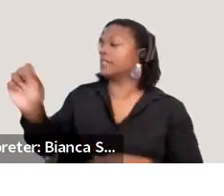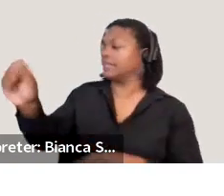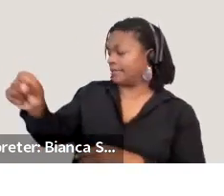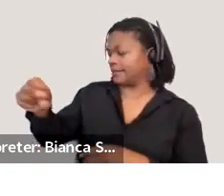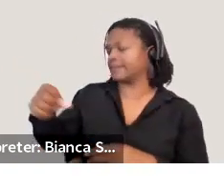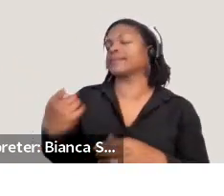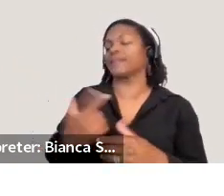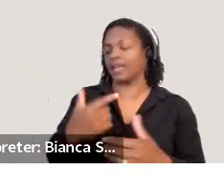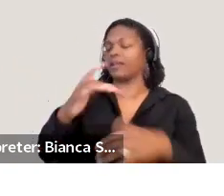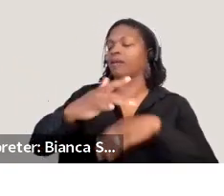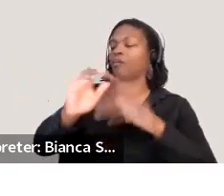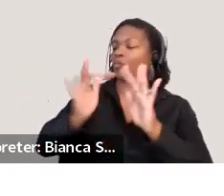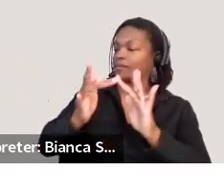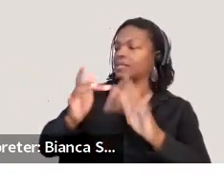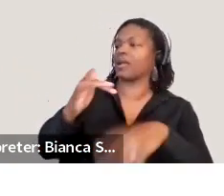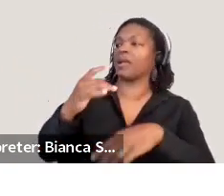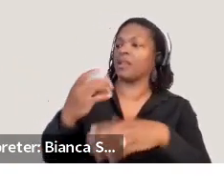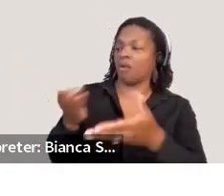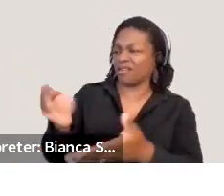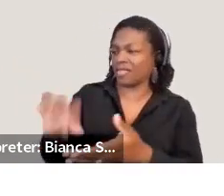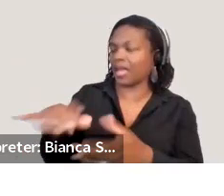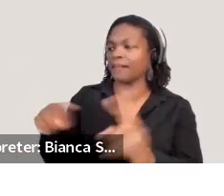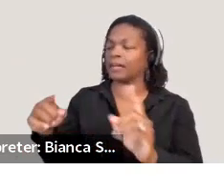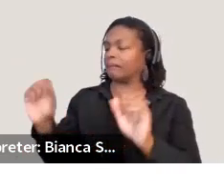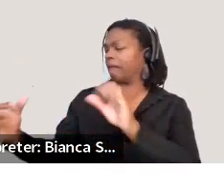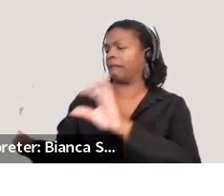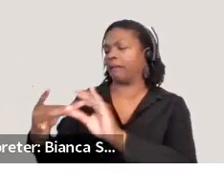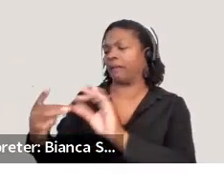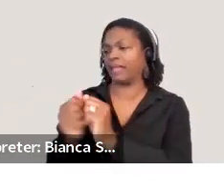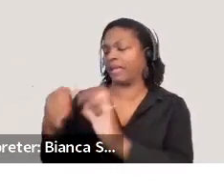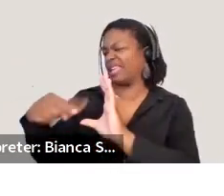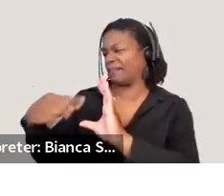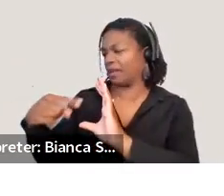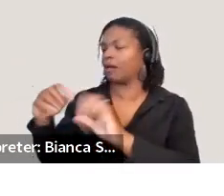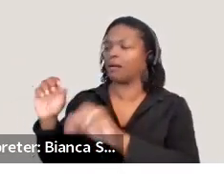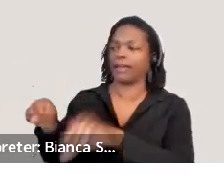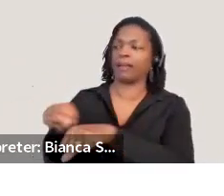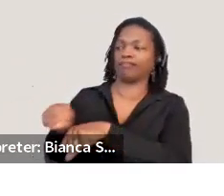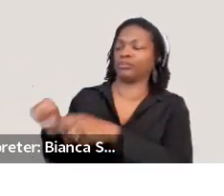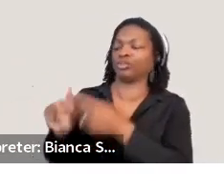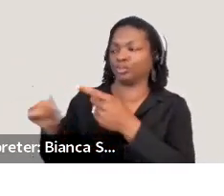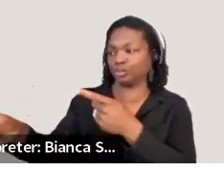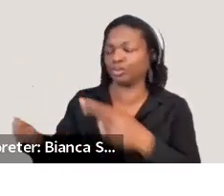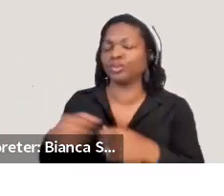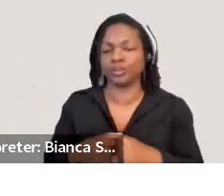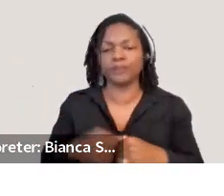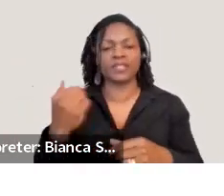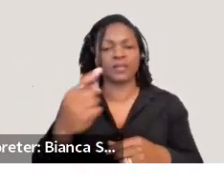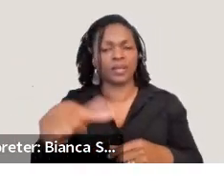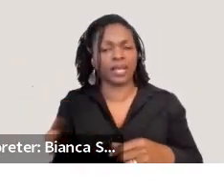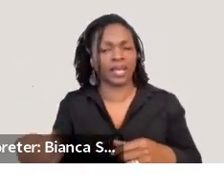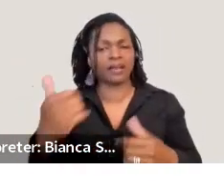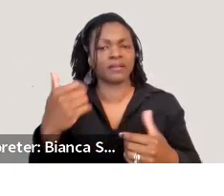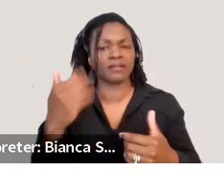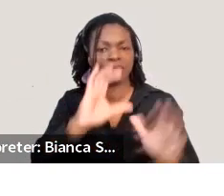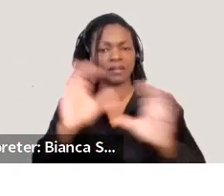to connect with you and send those. And then someone also asked about navigating the site, and it looks like it's